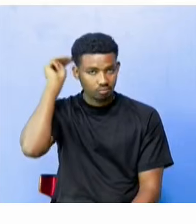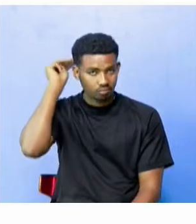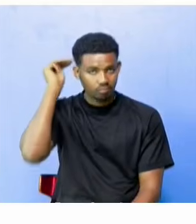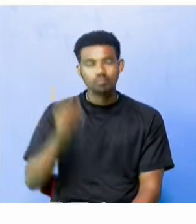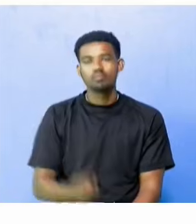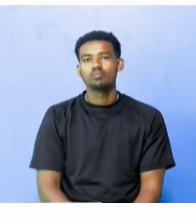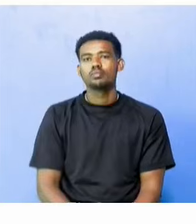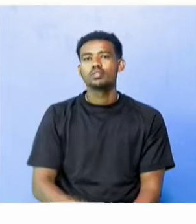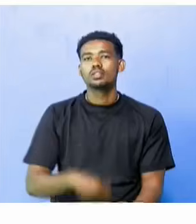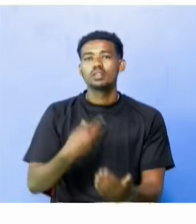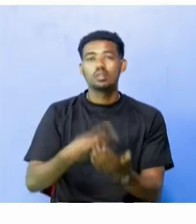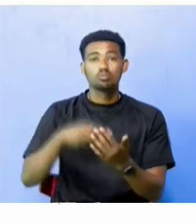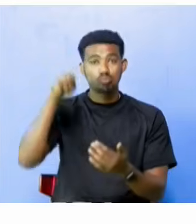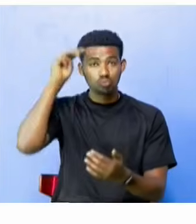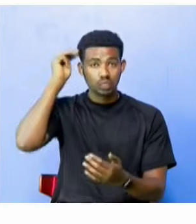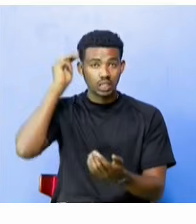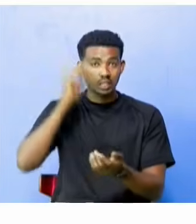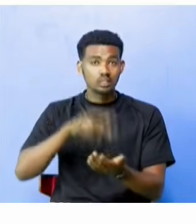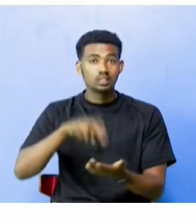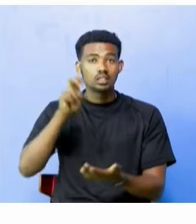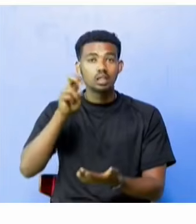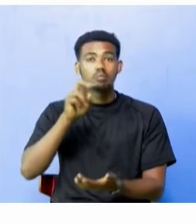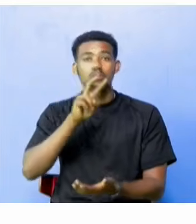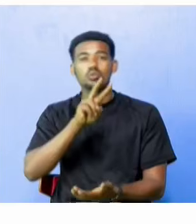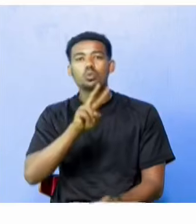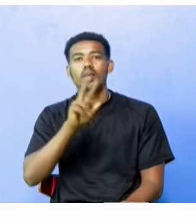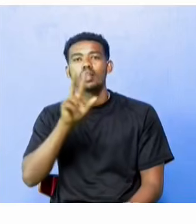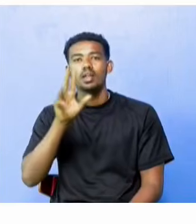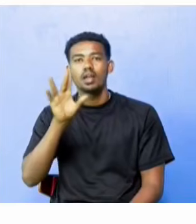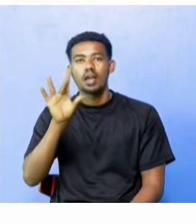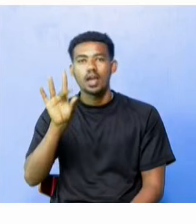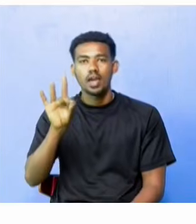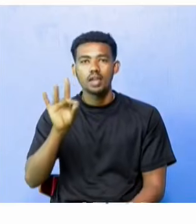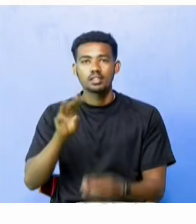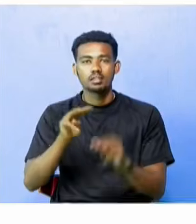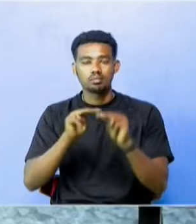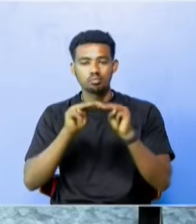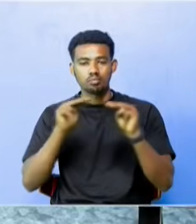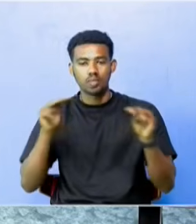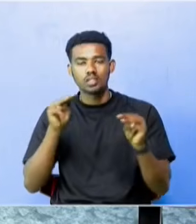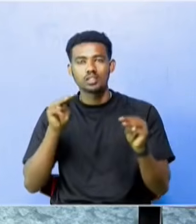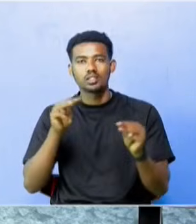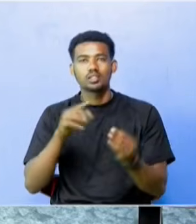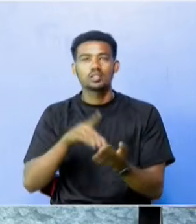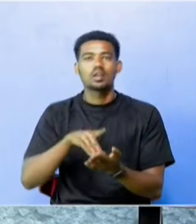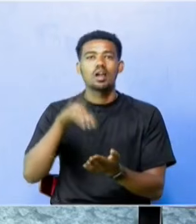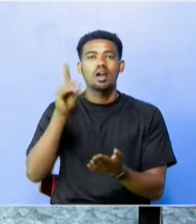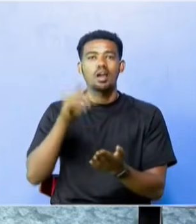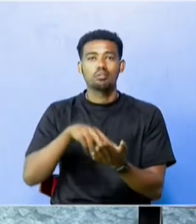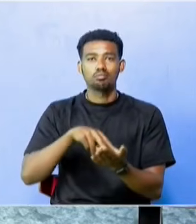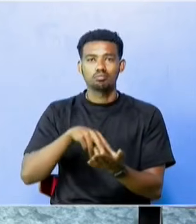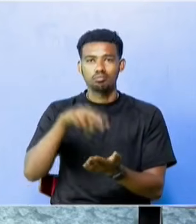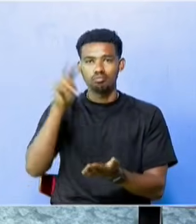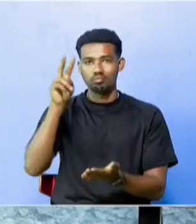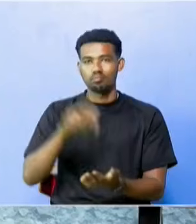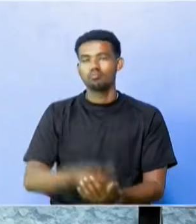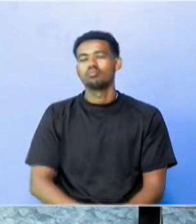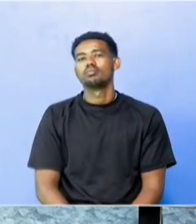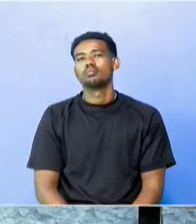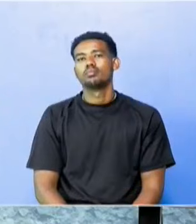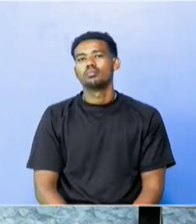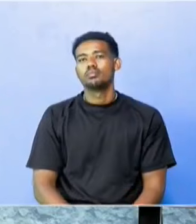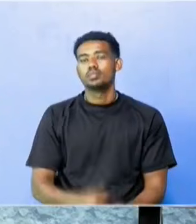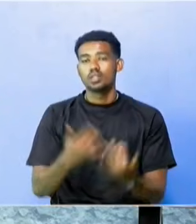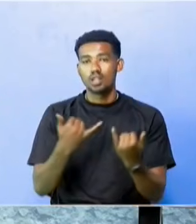Then Muse jumps 28 meters high. Now, I